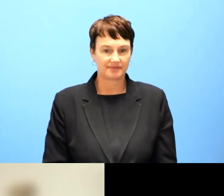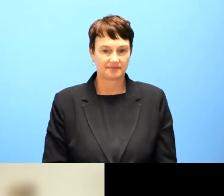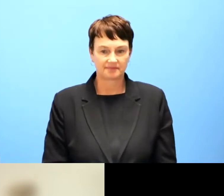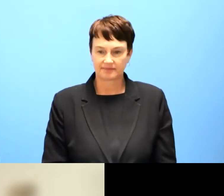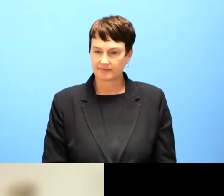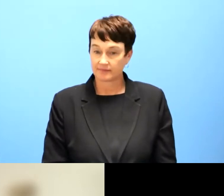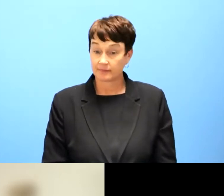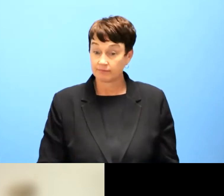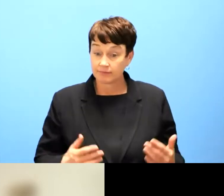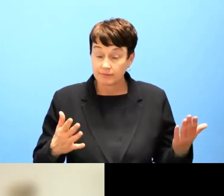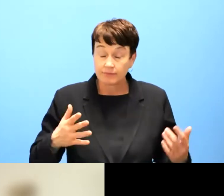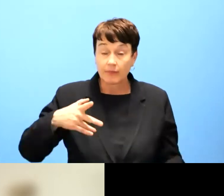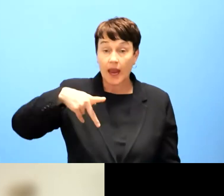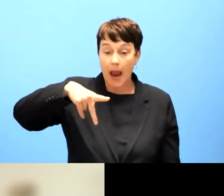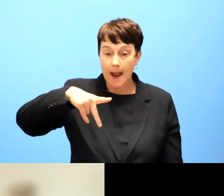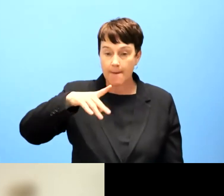Peter, you are muted.